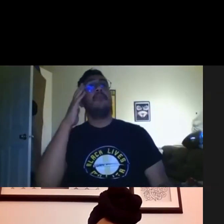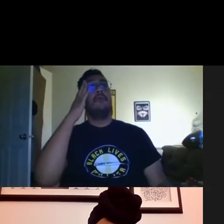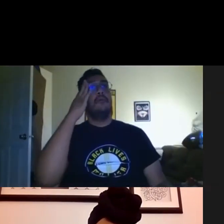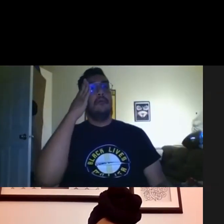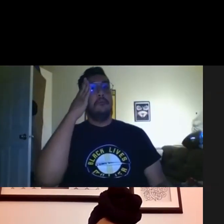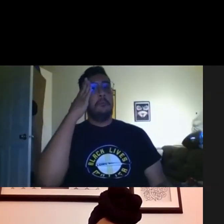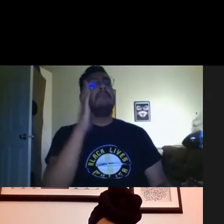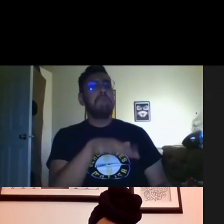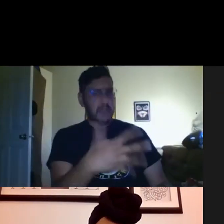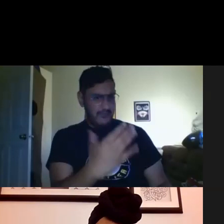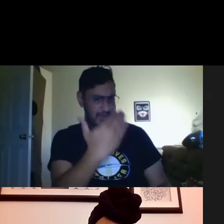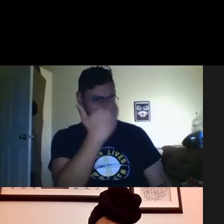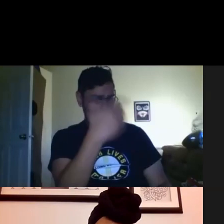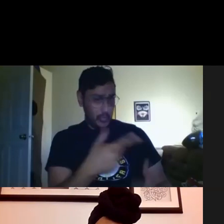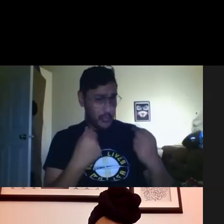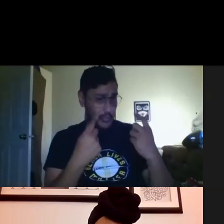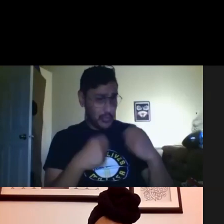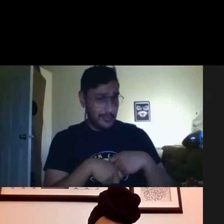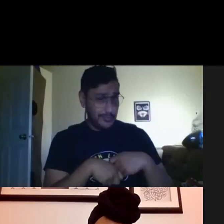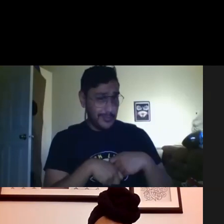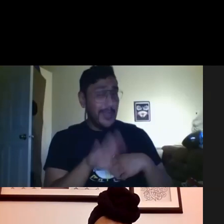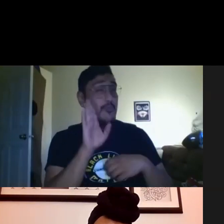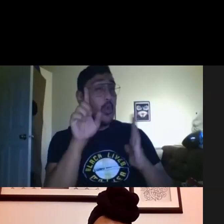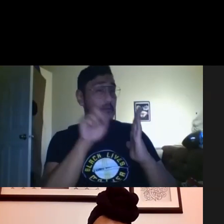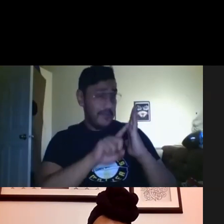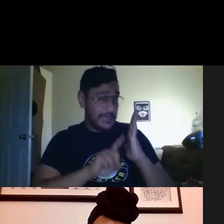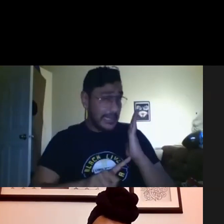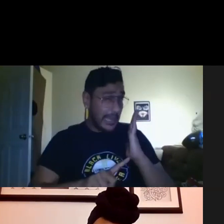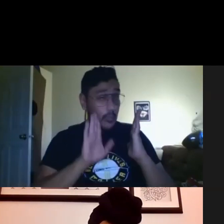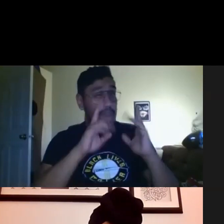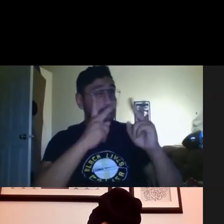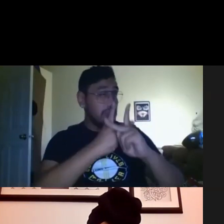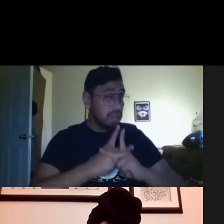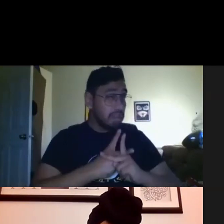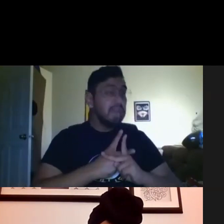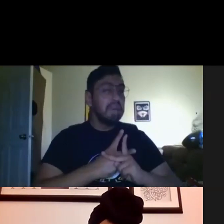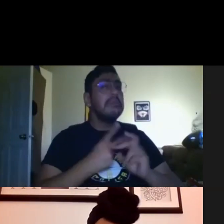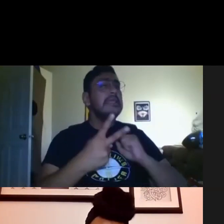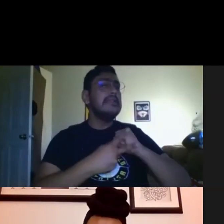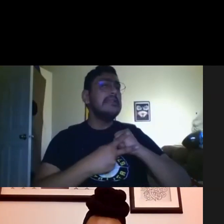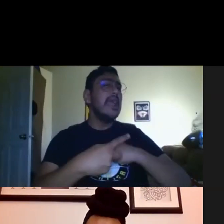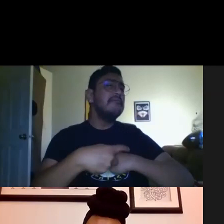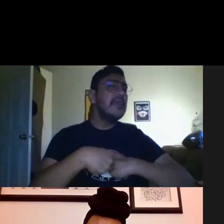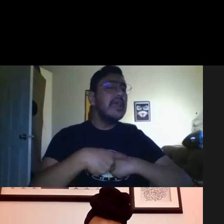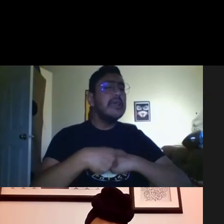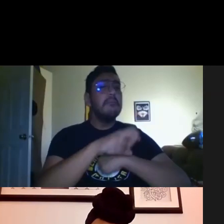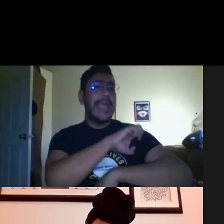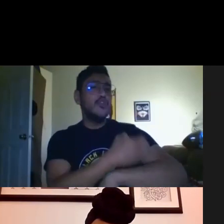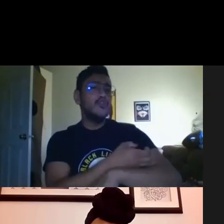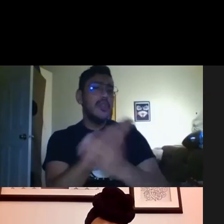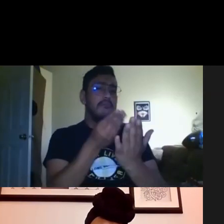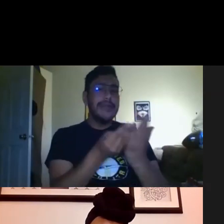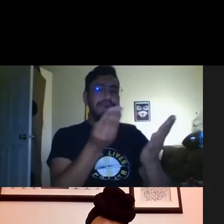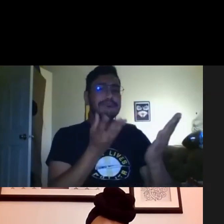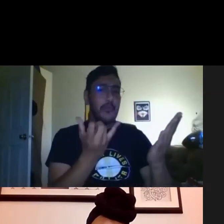we know what you've done. We're going to investigate you and find out. Why don't you save us a bunch of time, energy, and money and just quit right now? And we'll